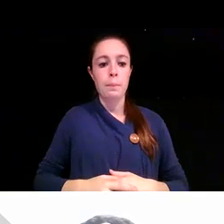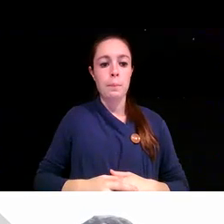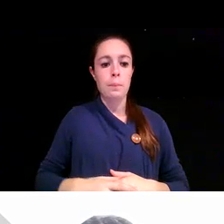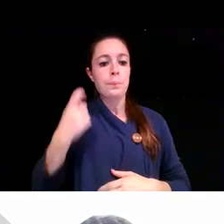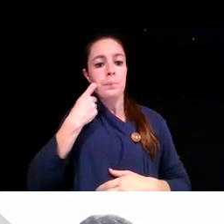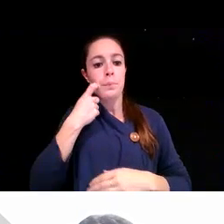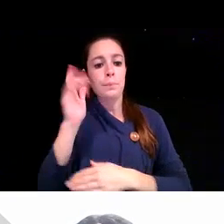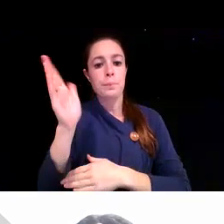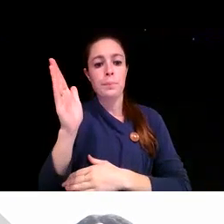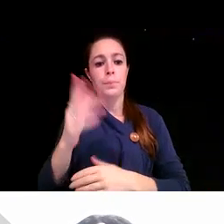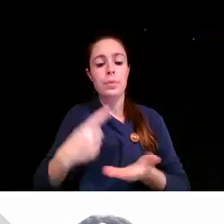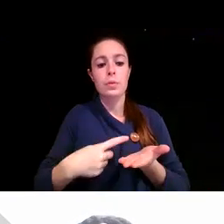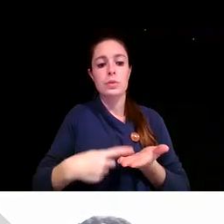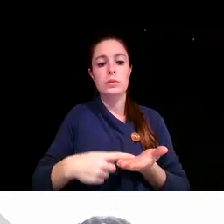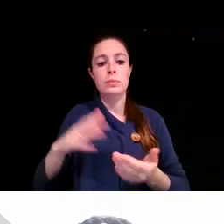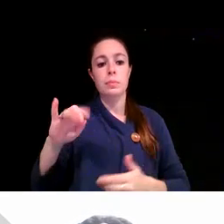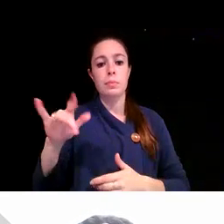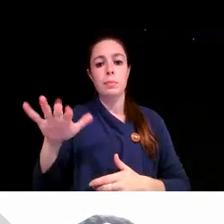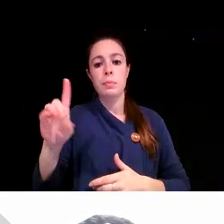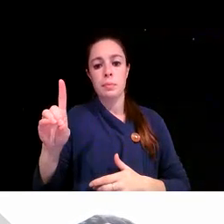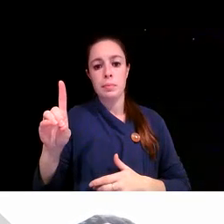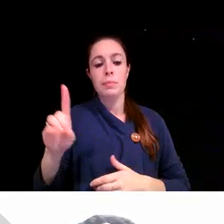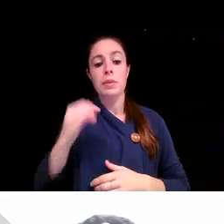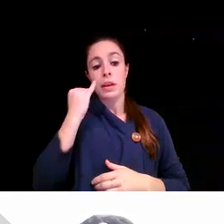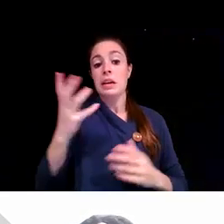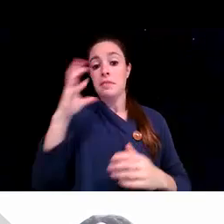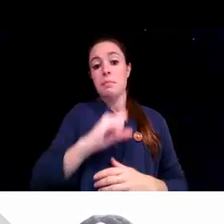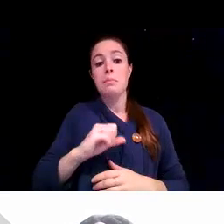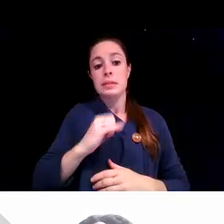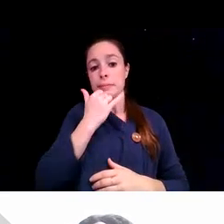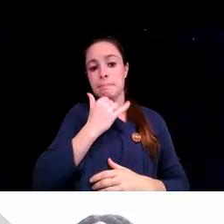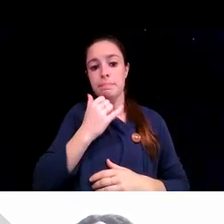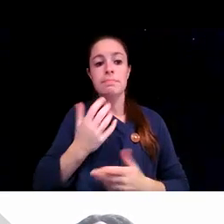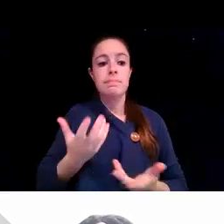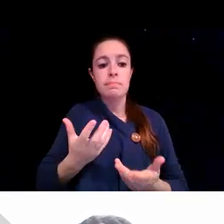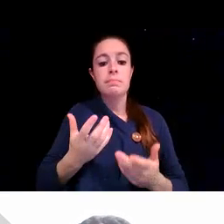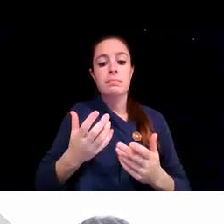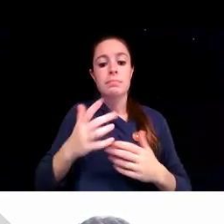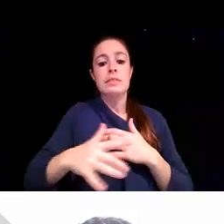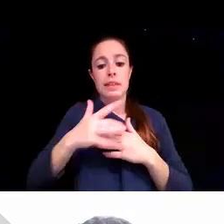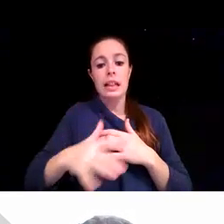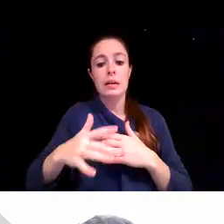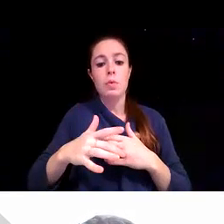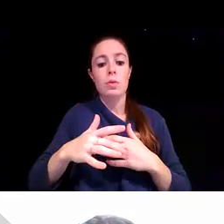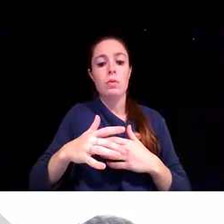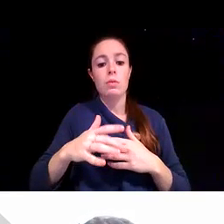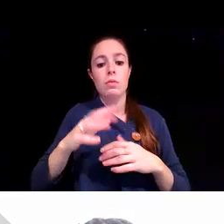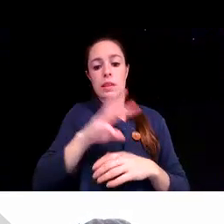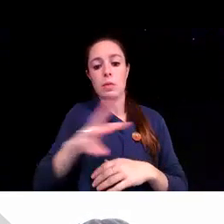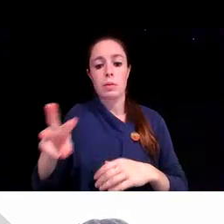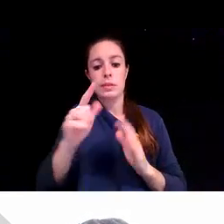about Medicaid. If you missed that presentation, it is available on the Legal Assistance of Western New